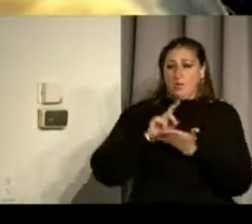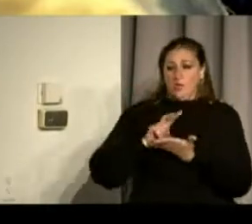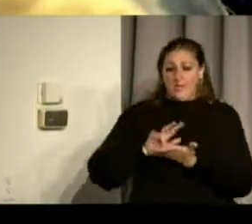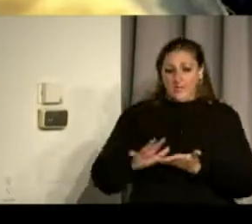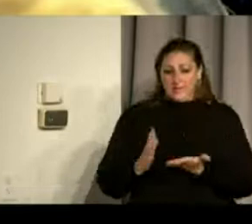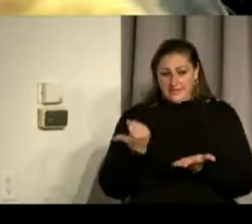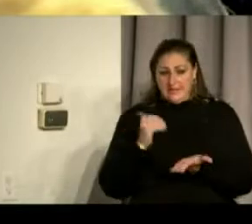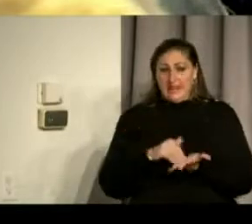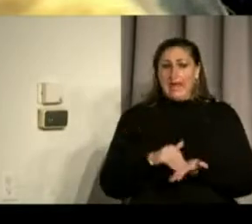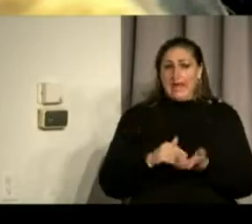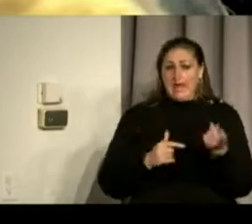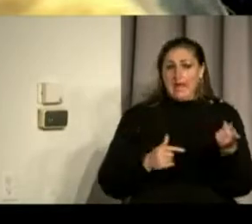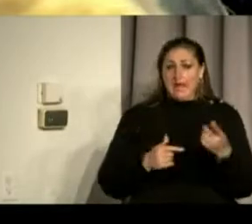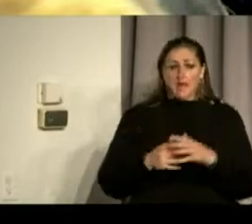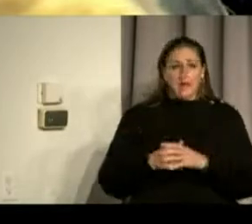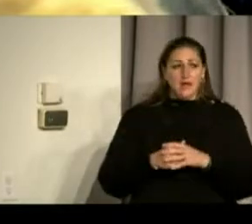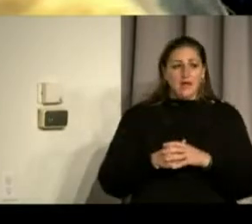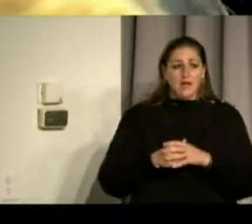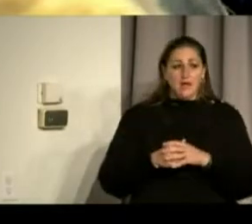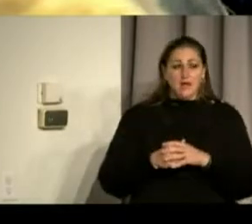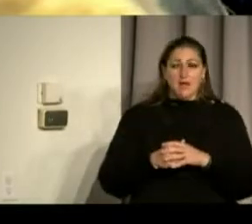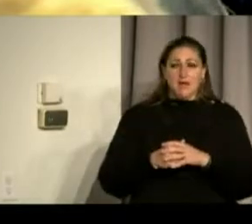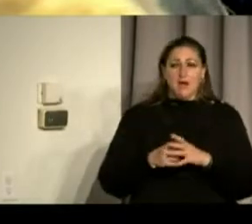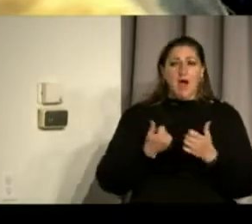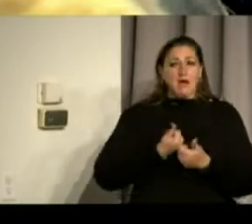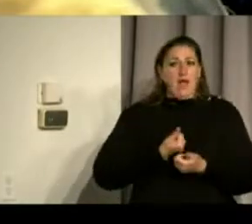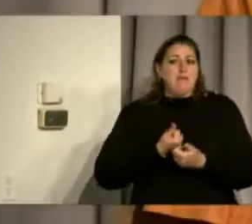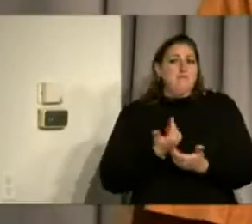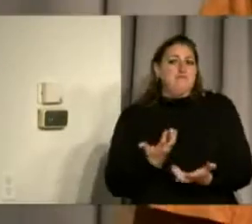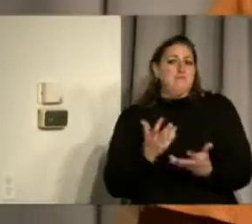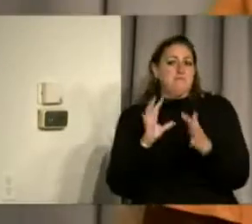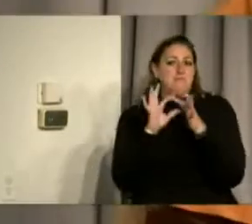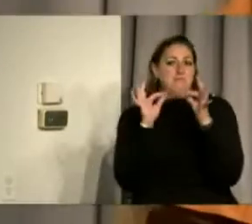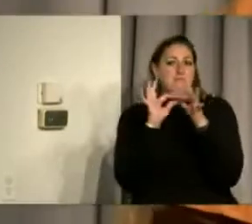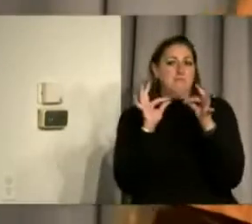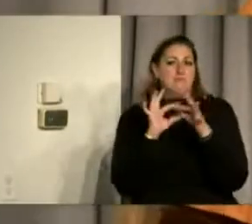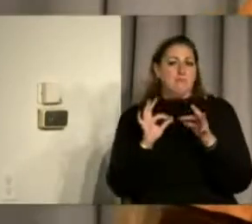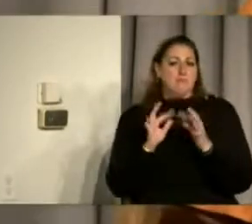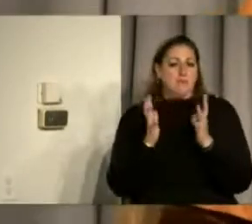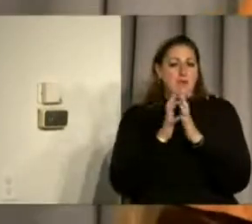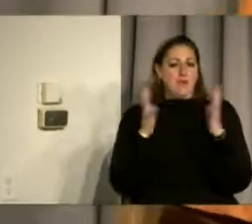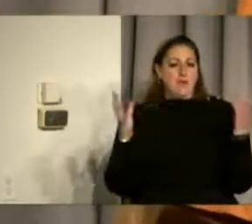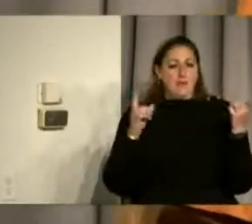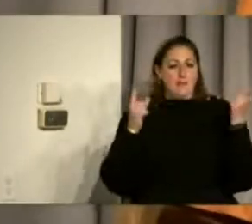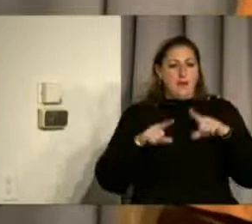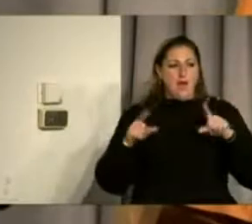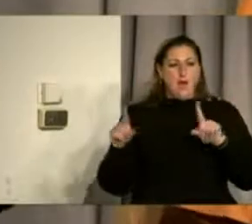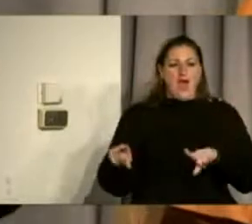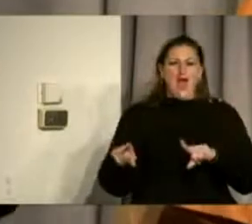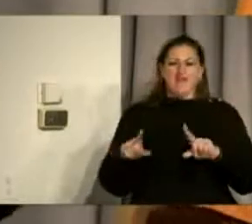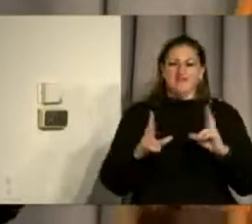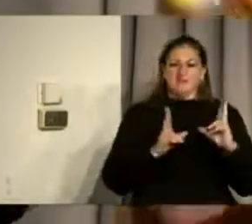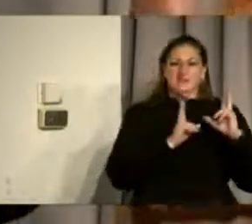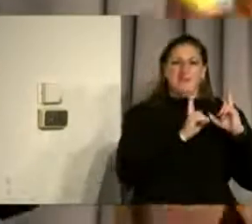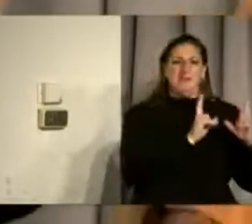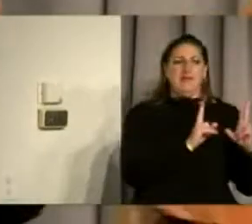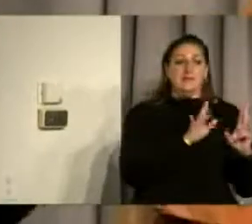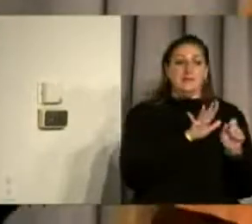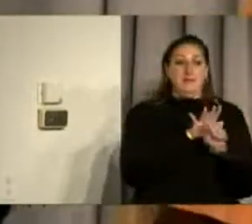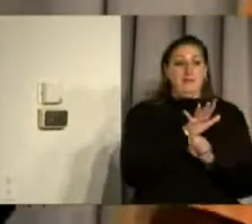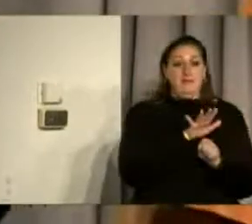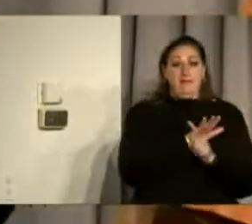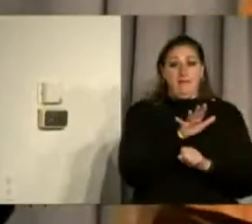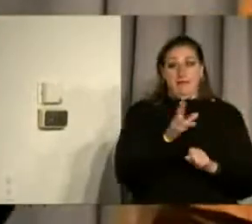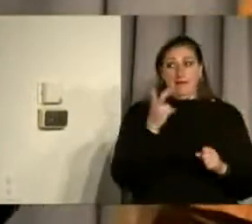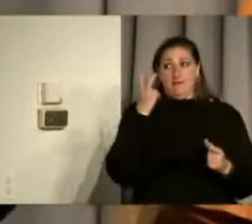gentleman. And so I can't really talk too much more about, but I've already said that much, in